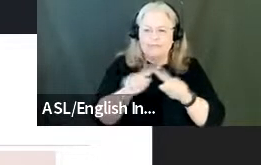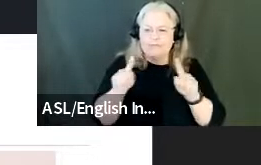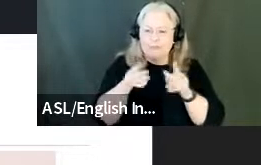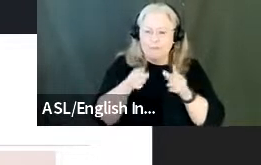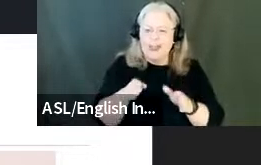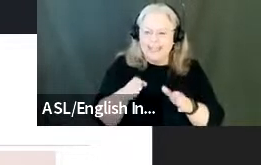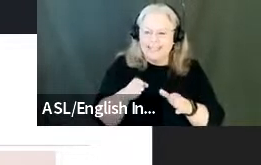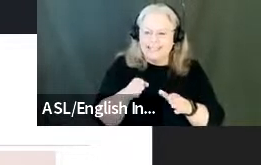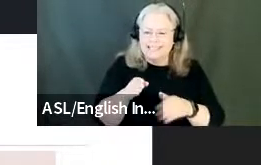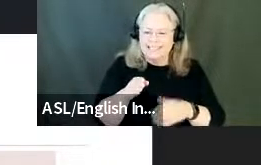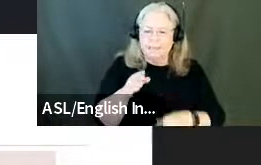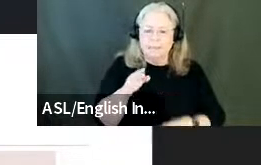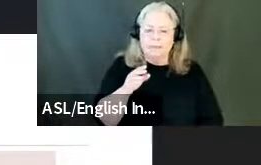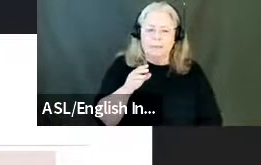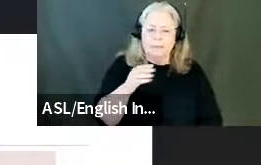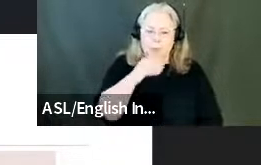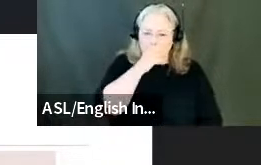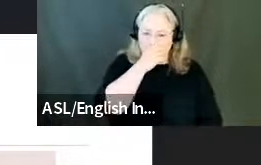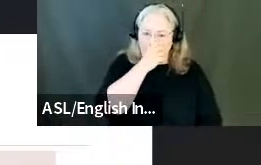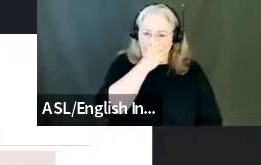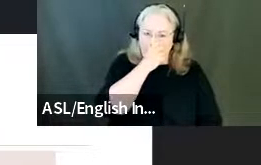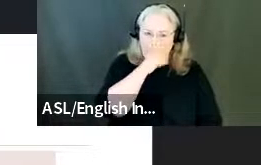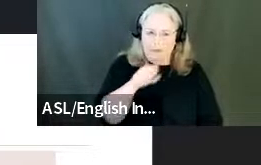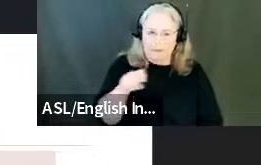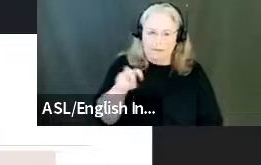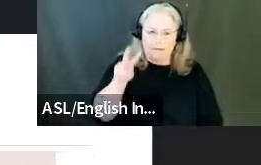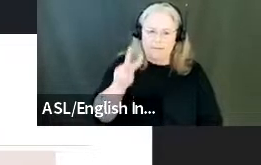ways. VHB tape,